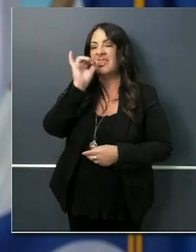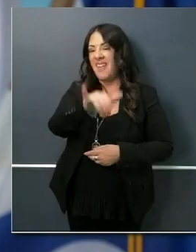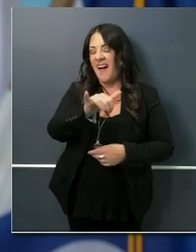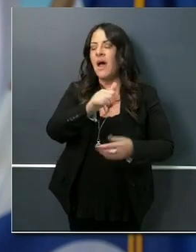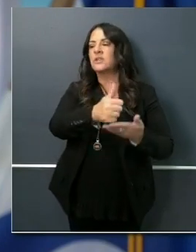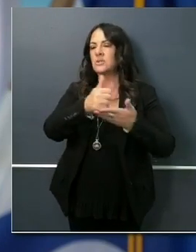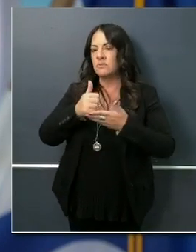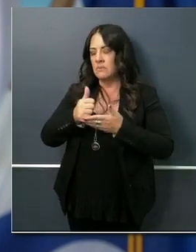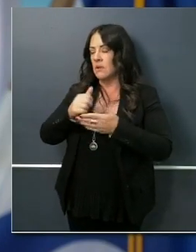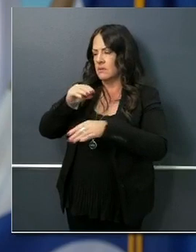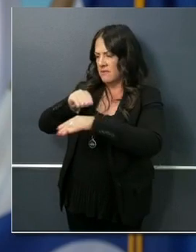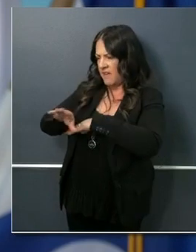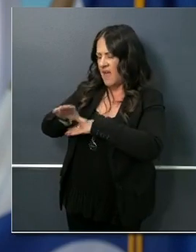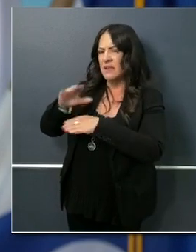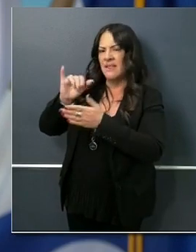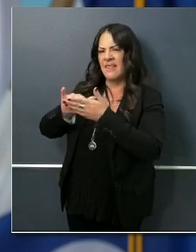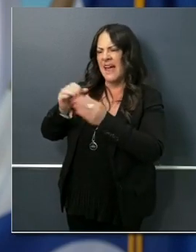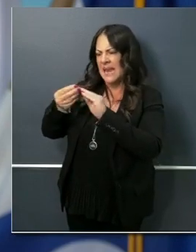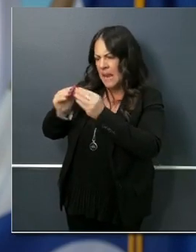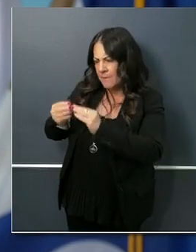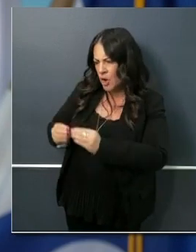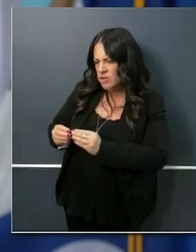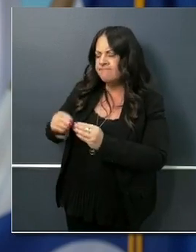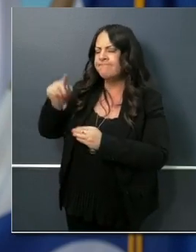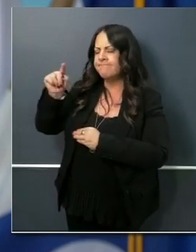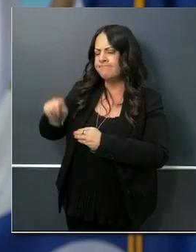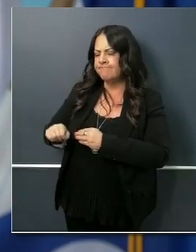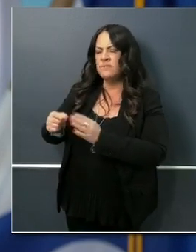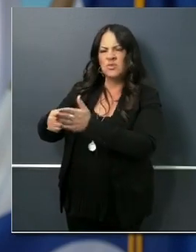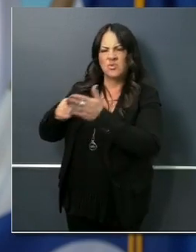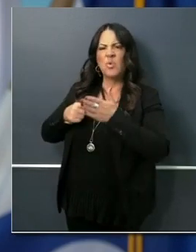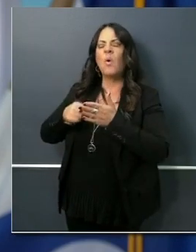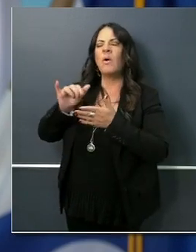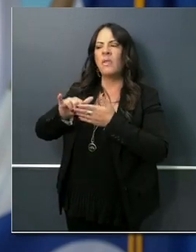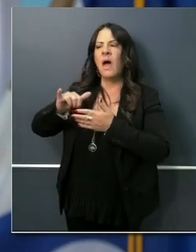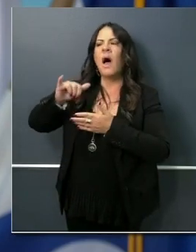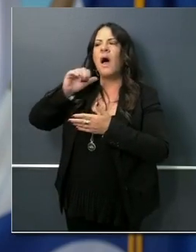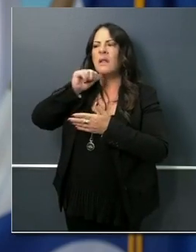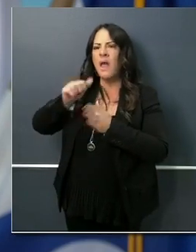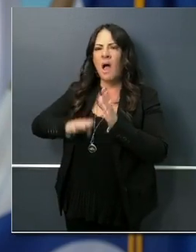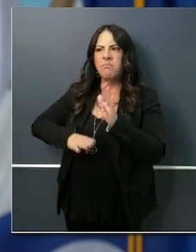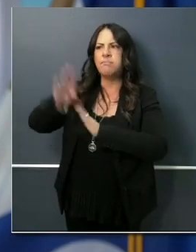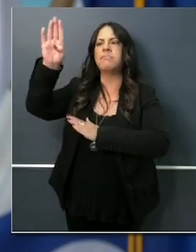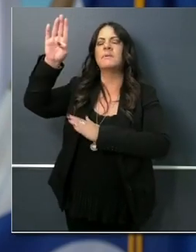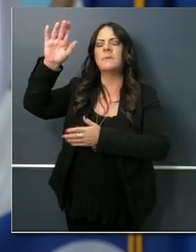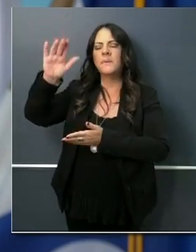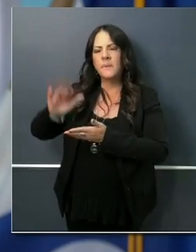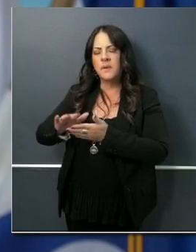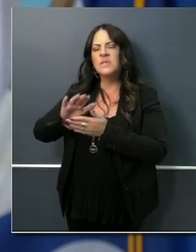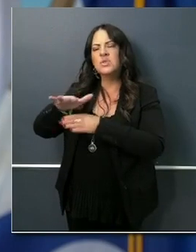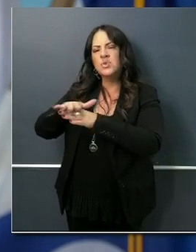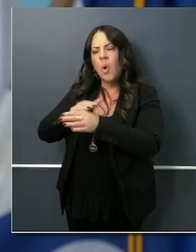that's a proof point of the data that has allowed us to feel more confident